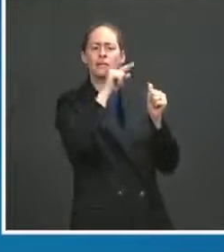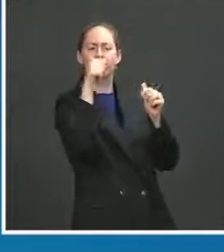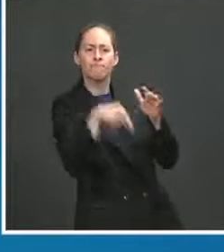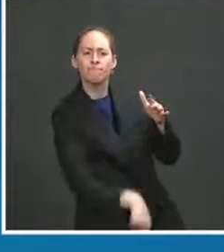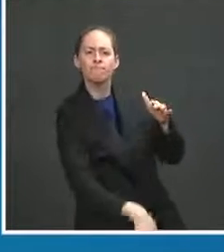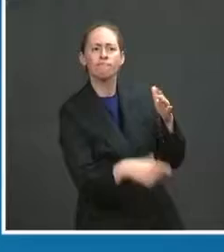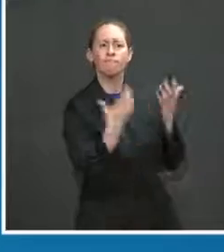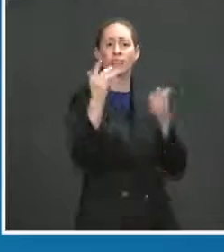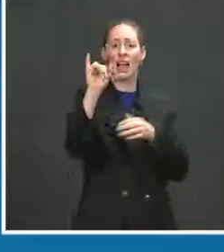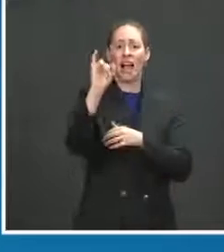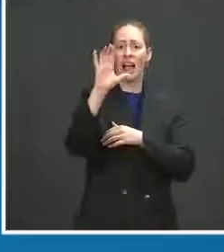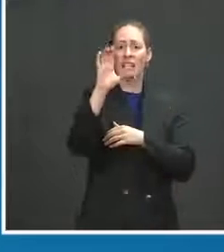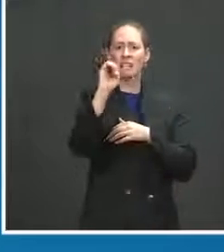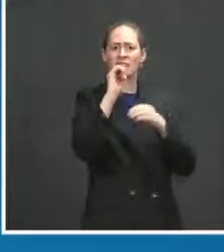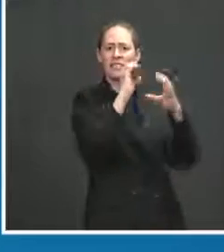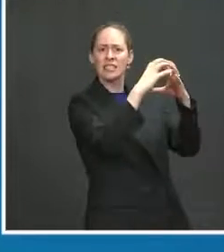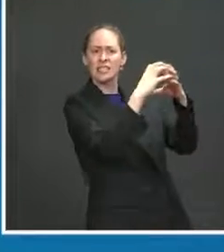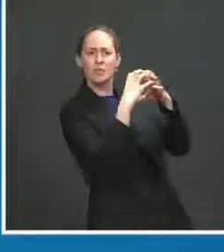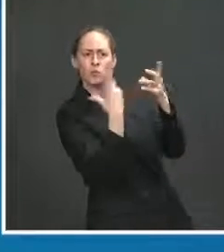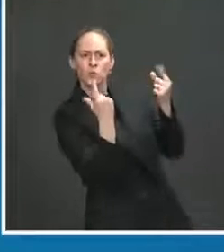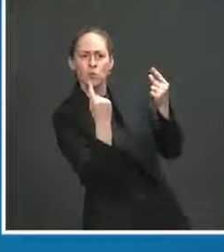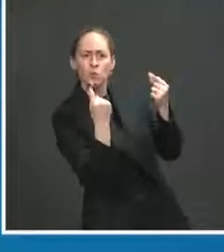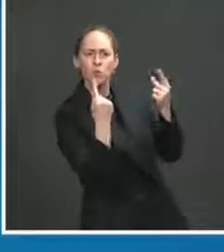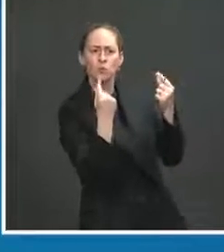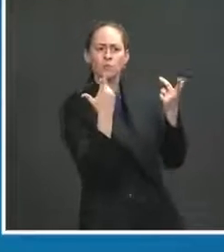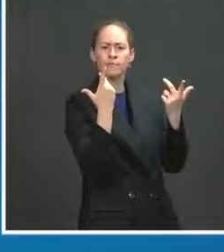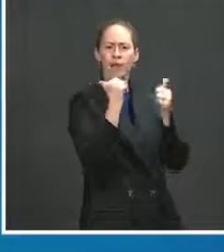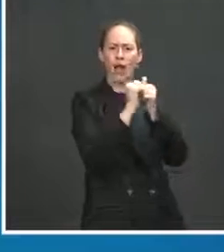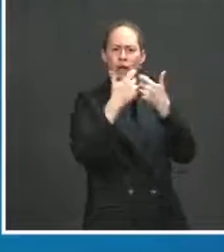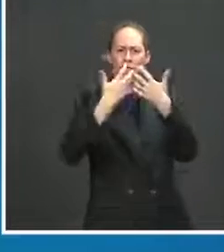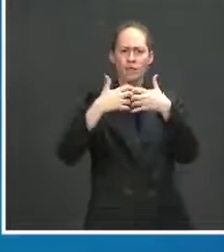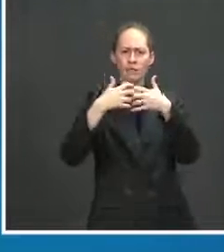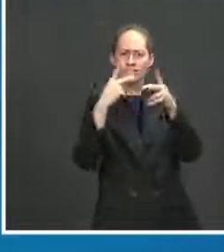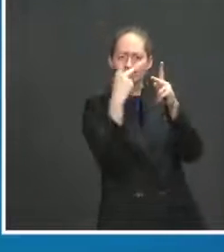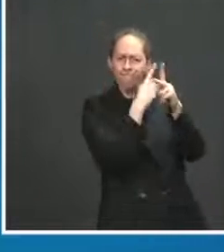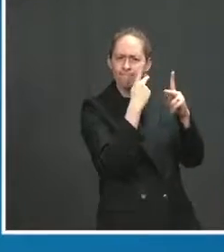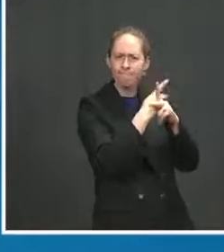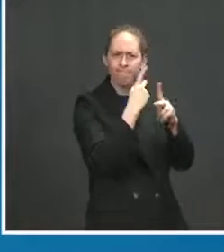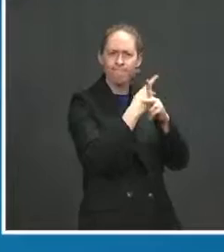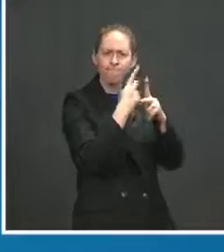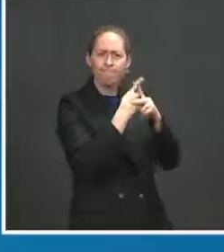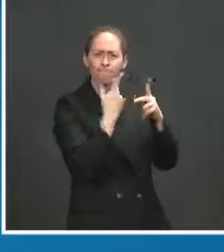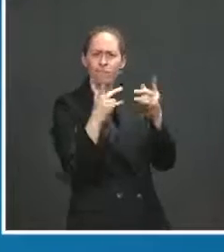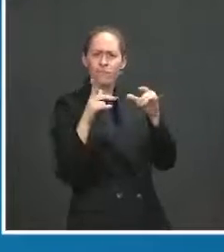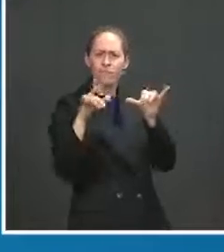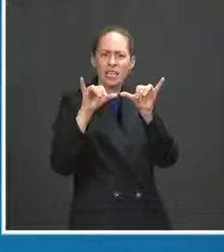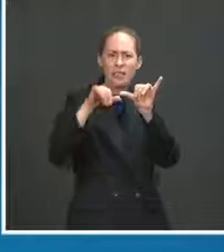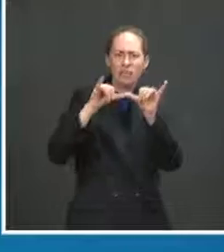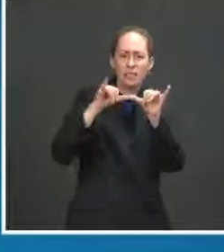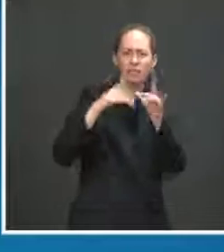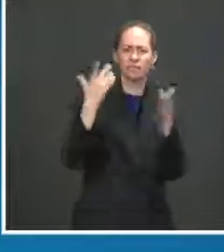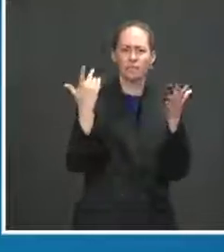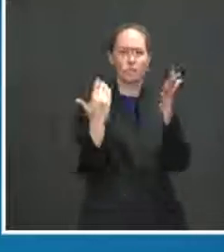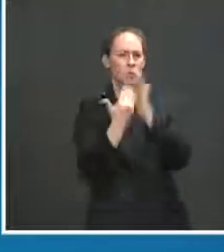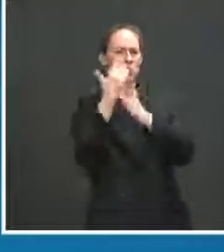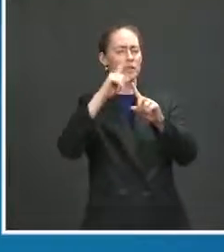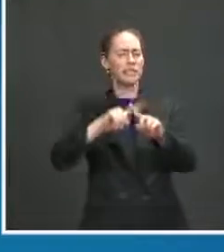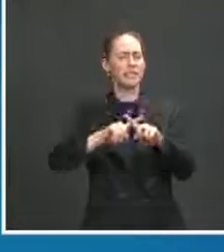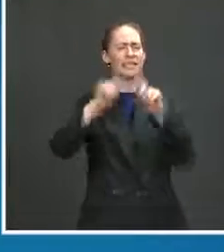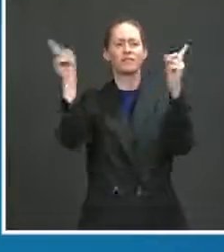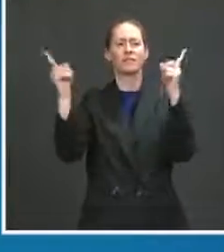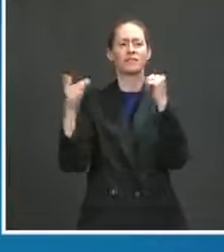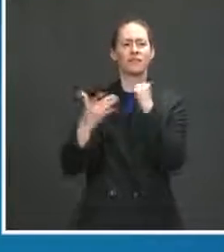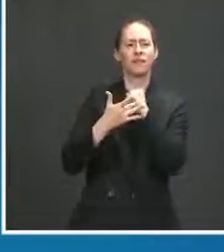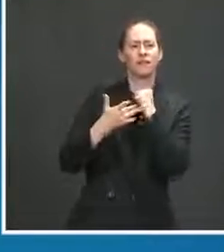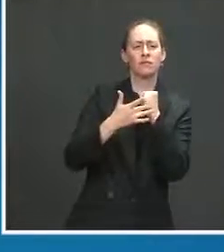are mechanical engineers who will help reinforce sinking bases. You are